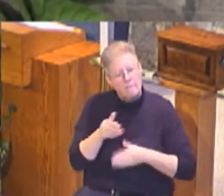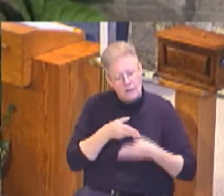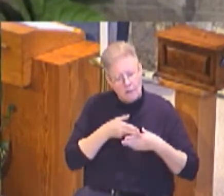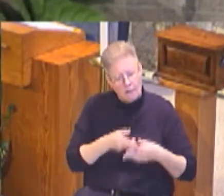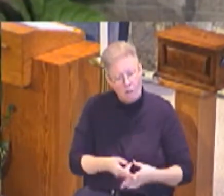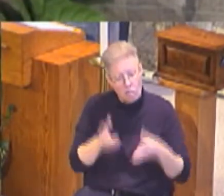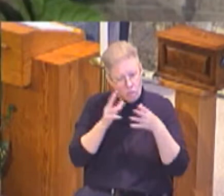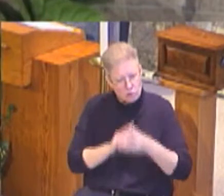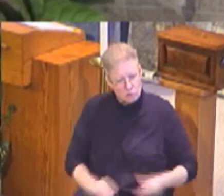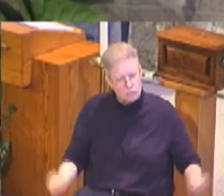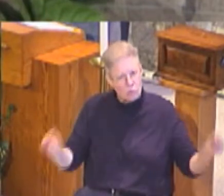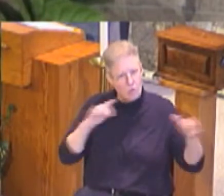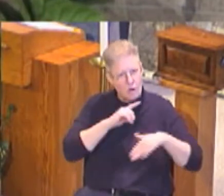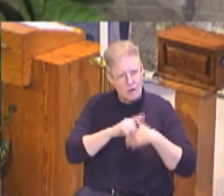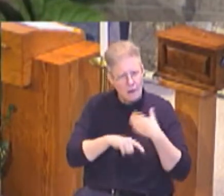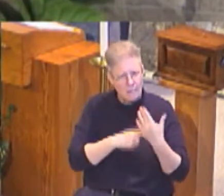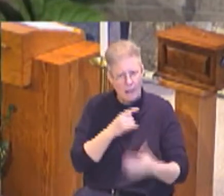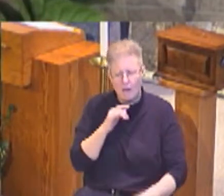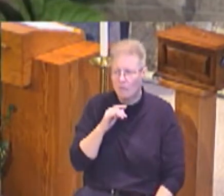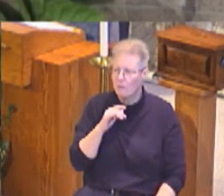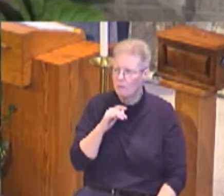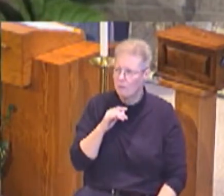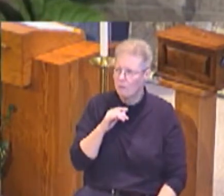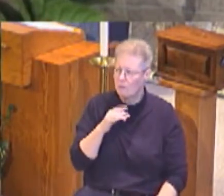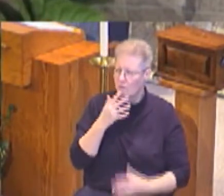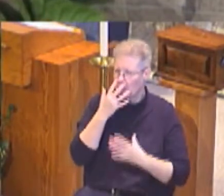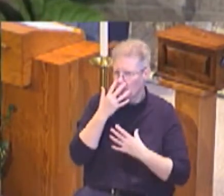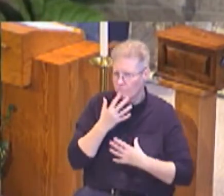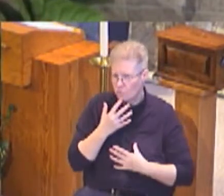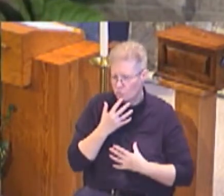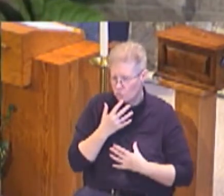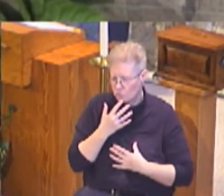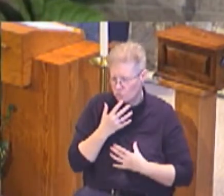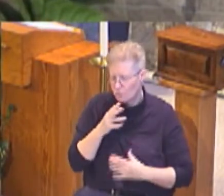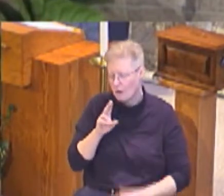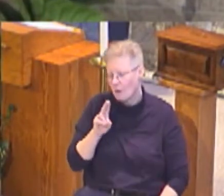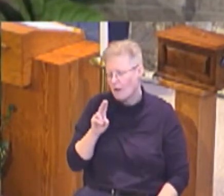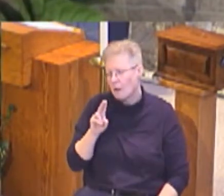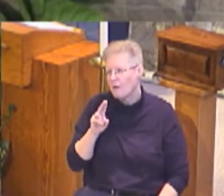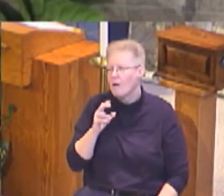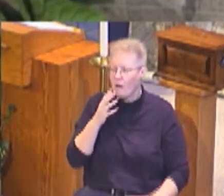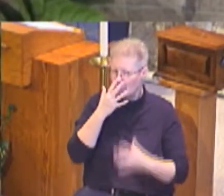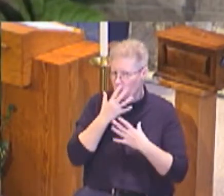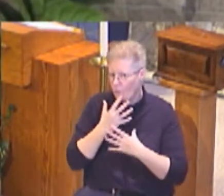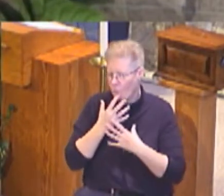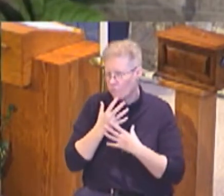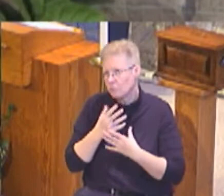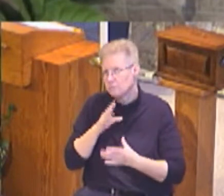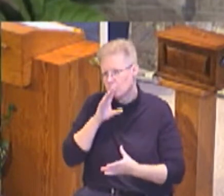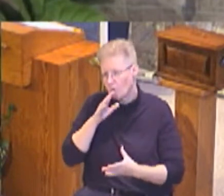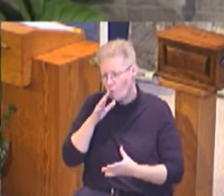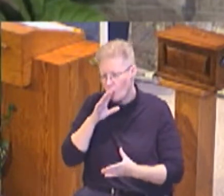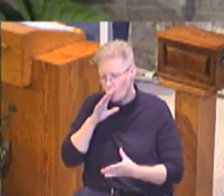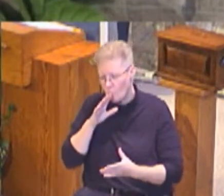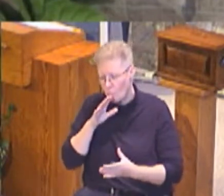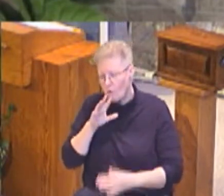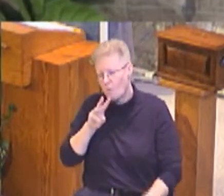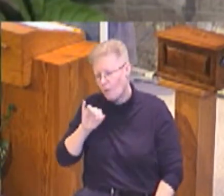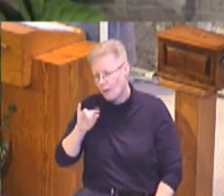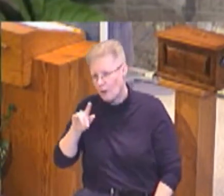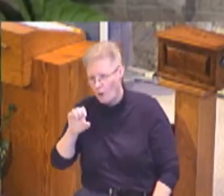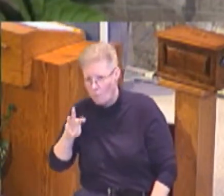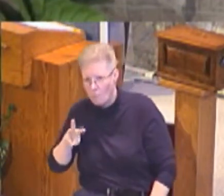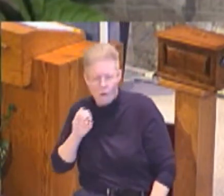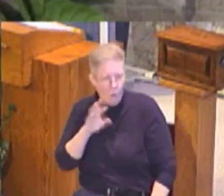the importunate widow or the parable of the unjust judge. In the story,